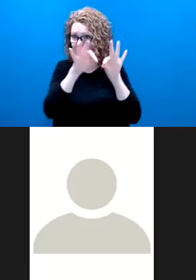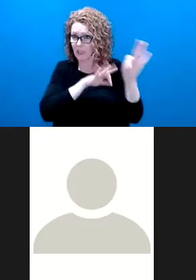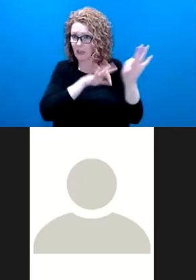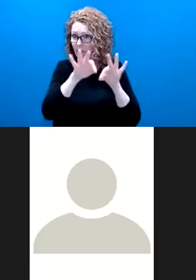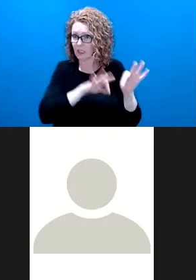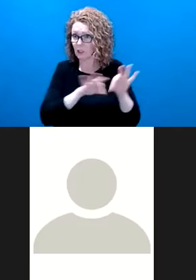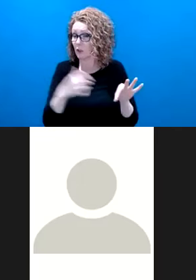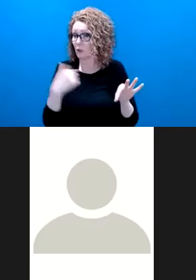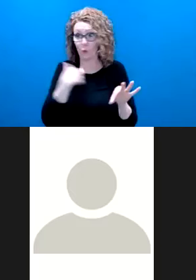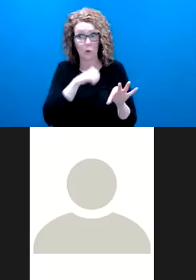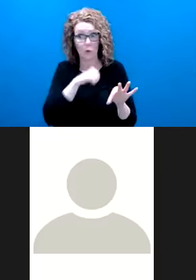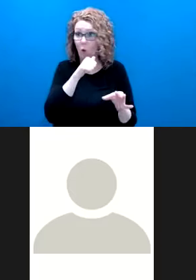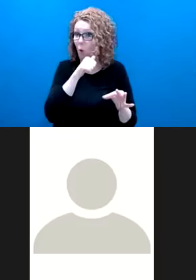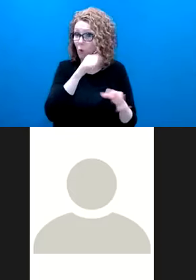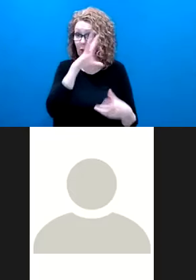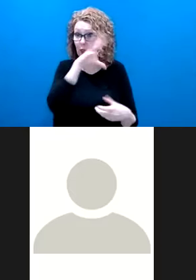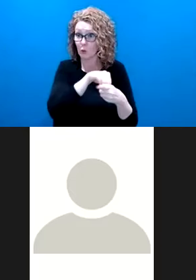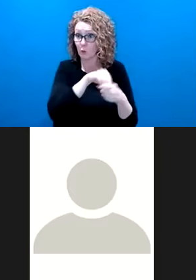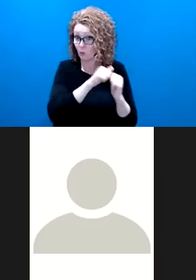in statute?